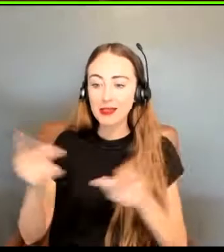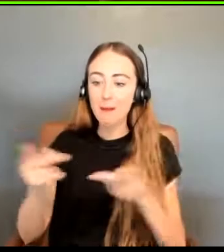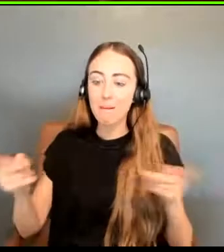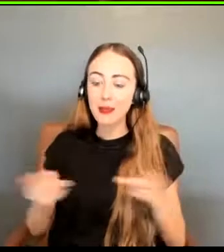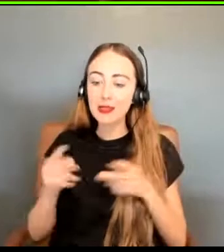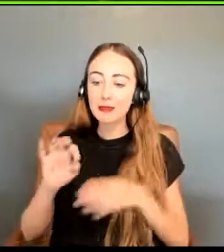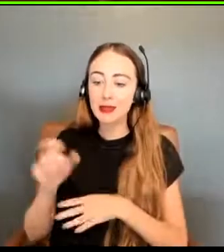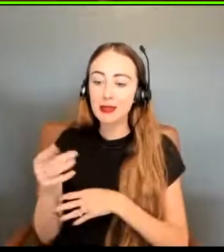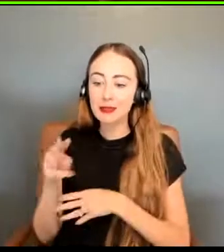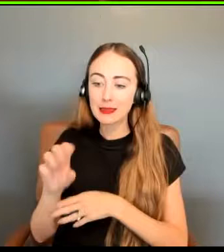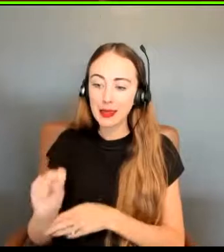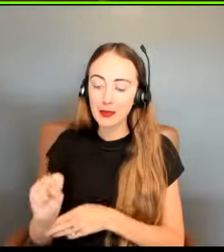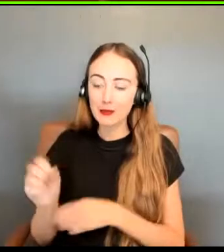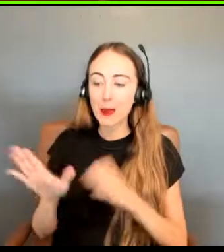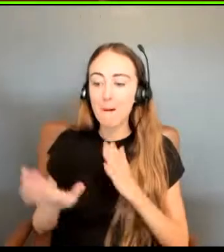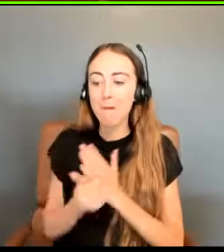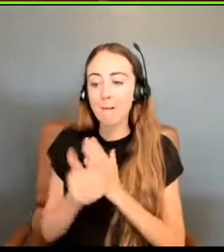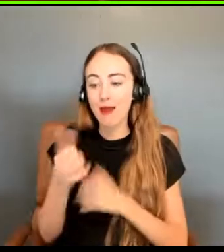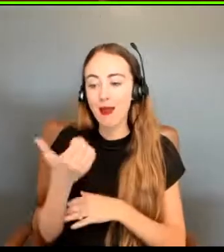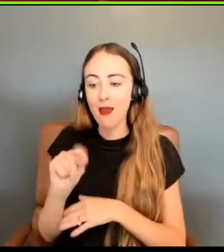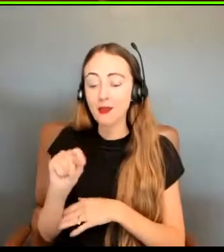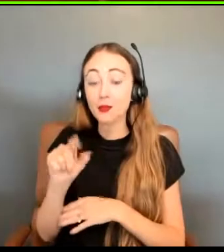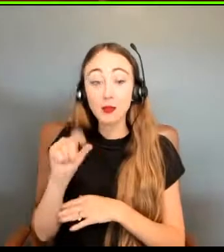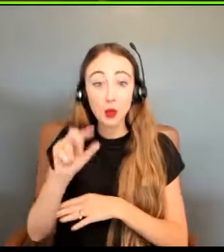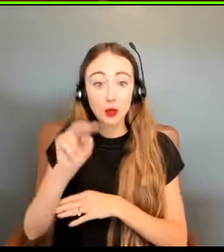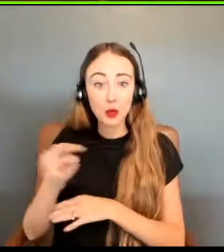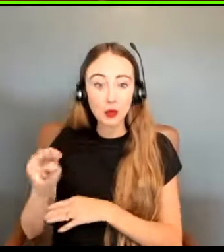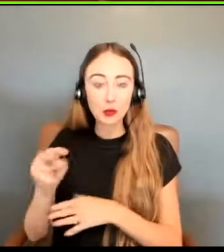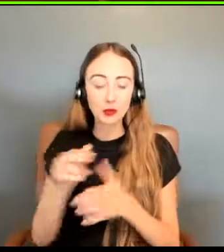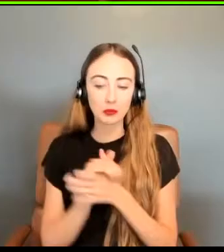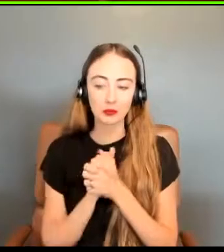of 2022.